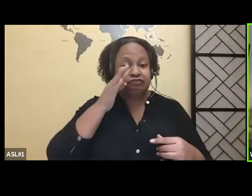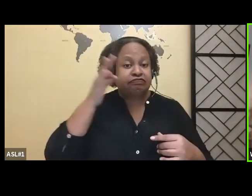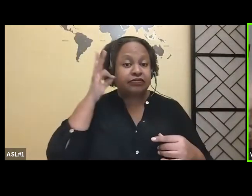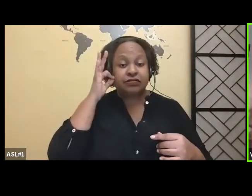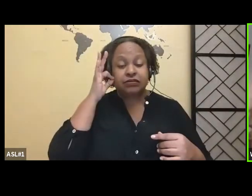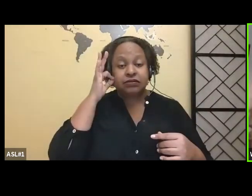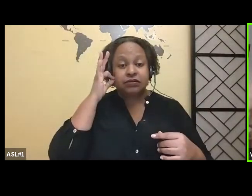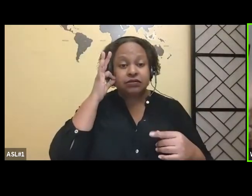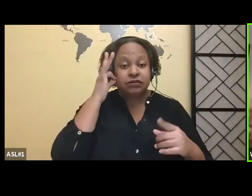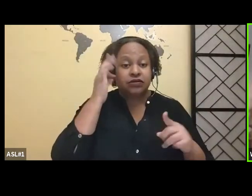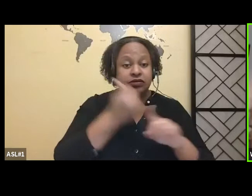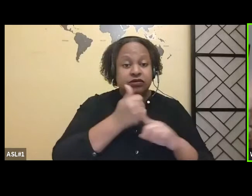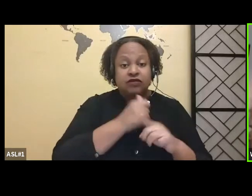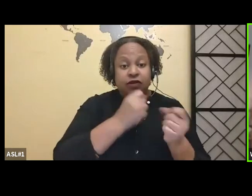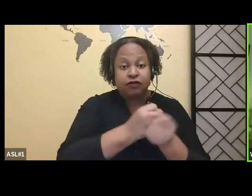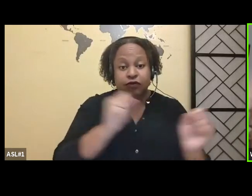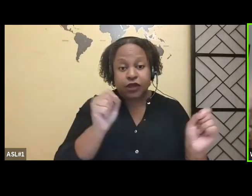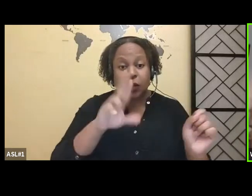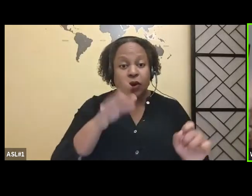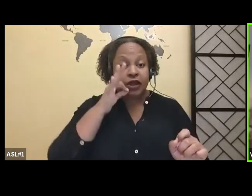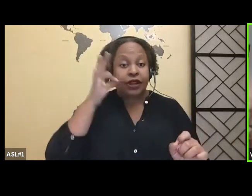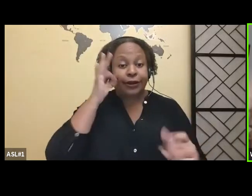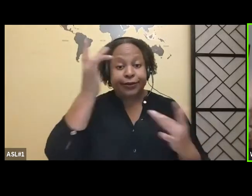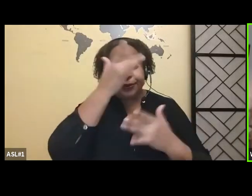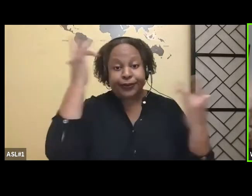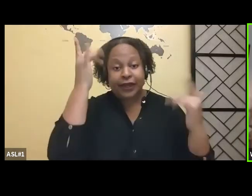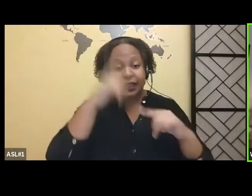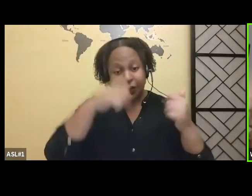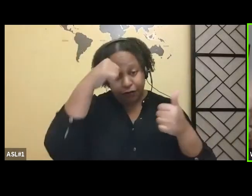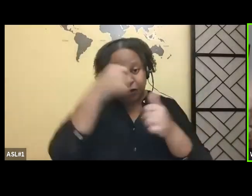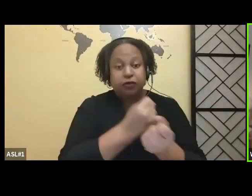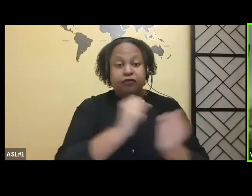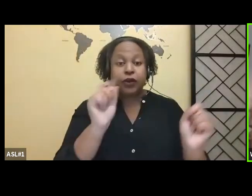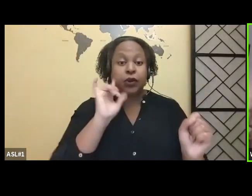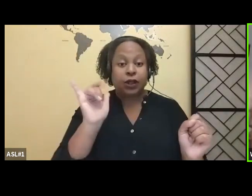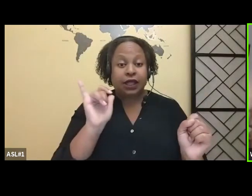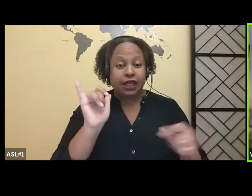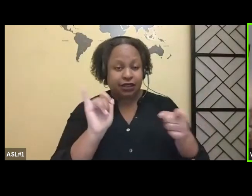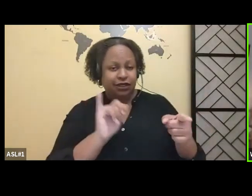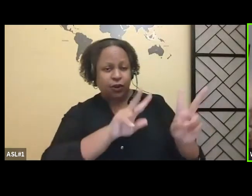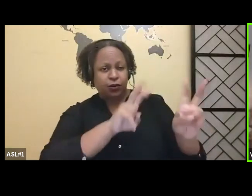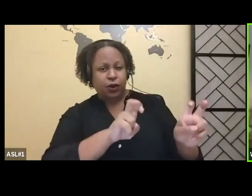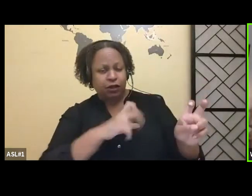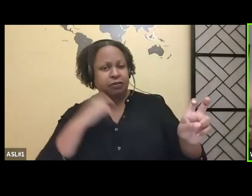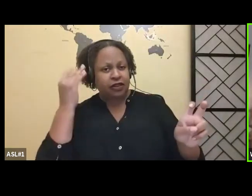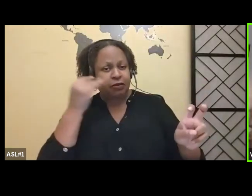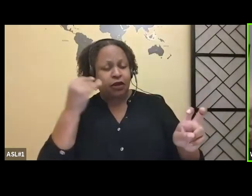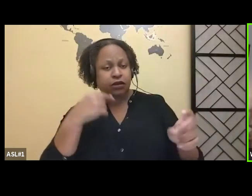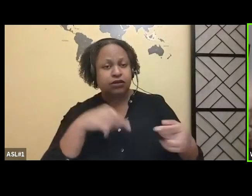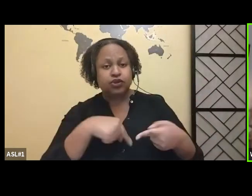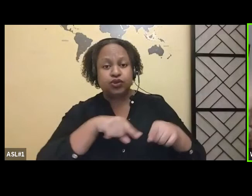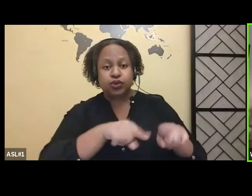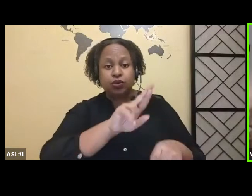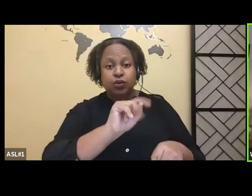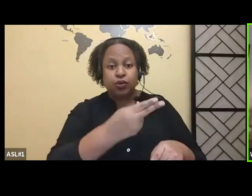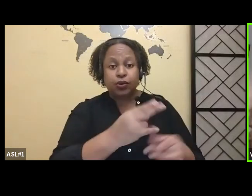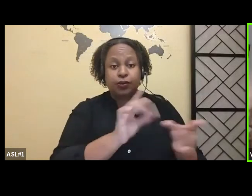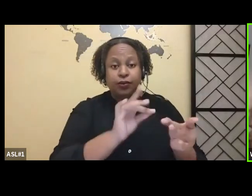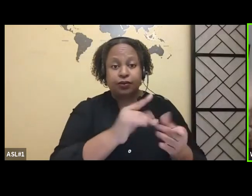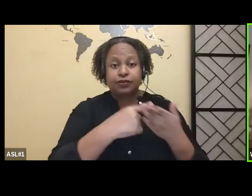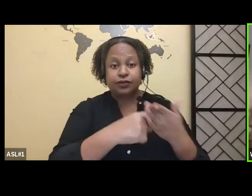free. And I'm thinking about that when Ruth is talking, because I'm thinking about how it is that you recover your